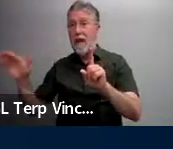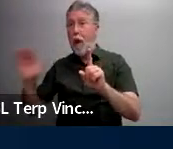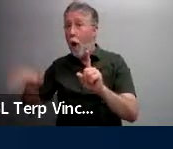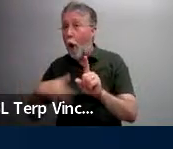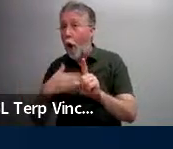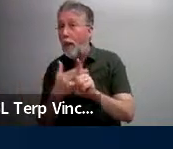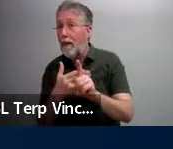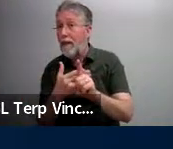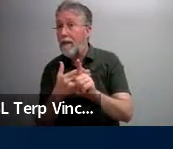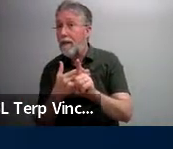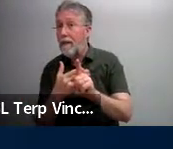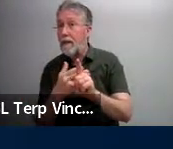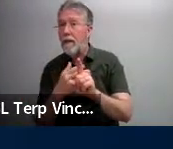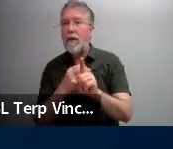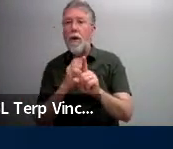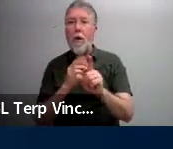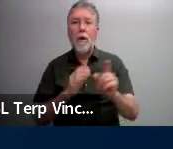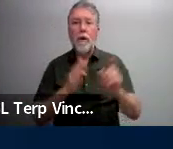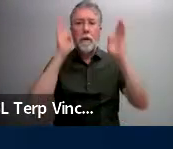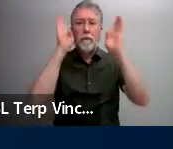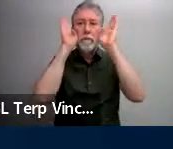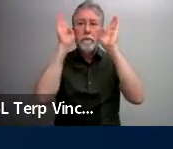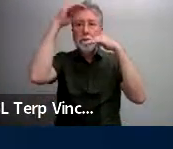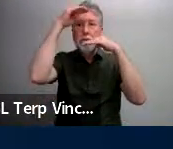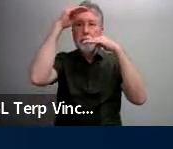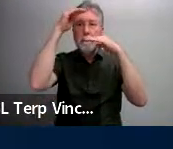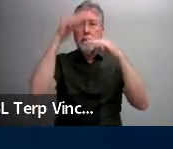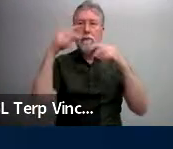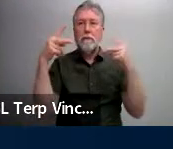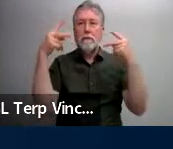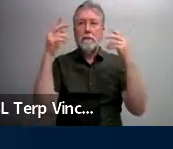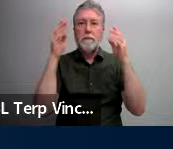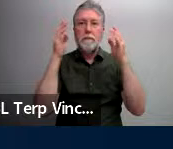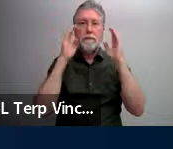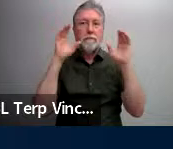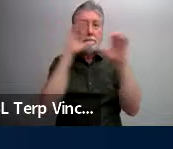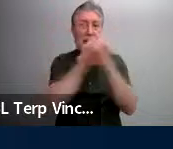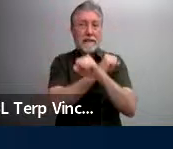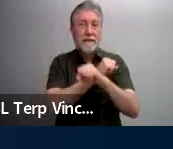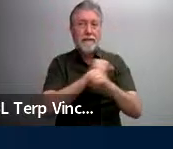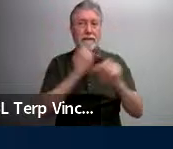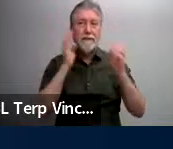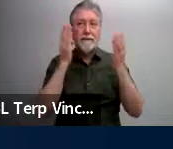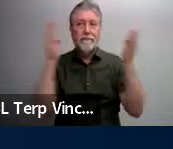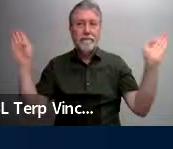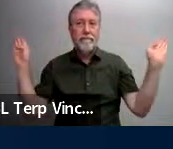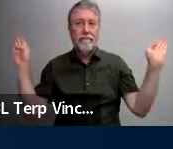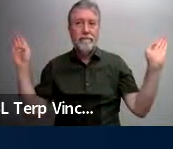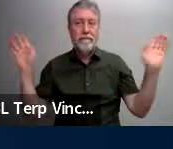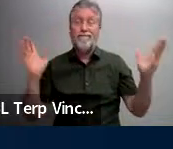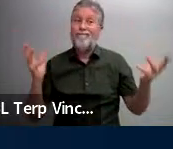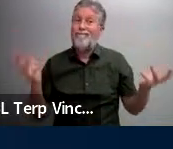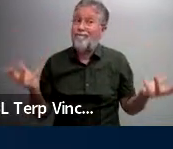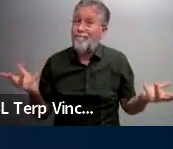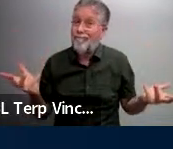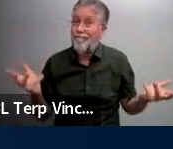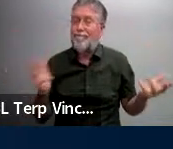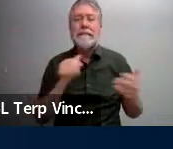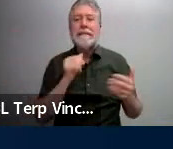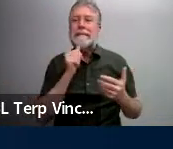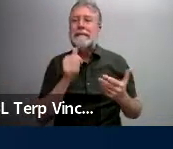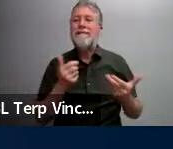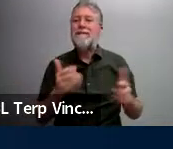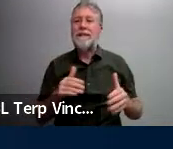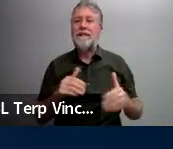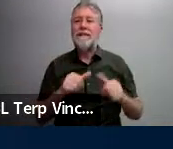should be used in that benefits determination? And so some of this work is underway, and